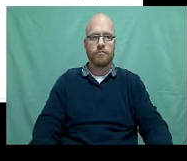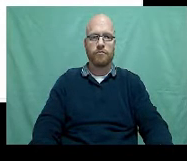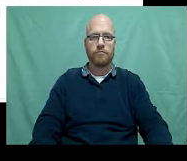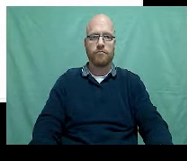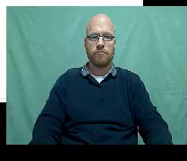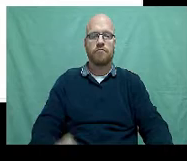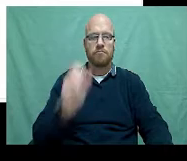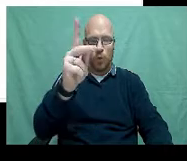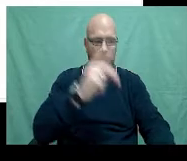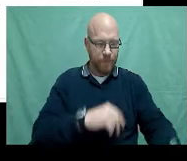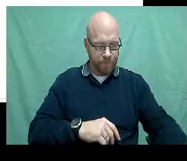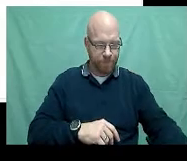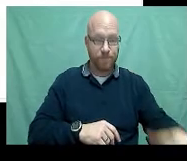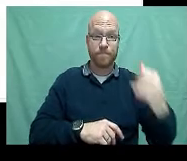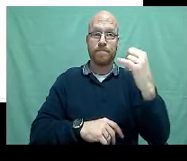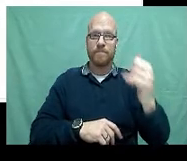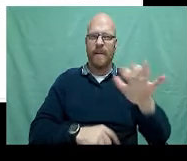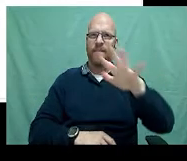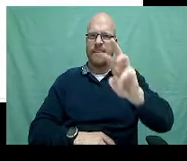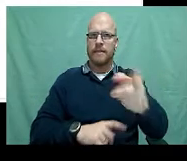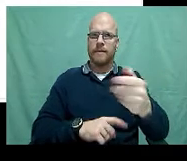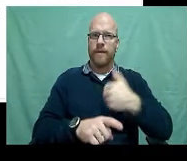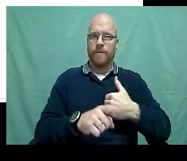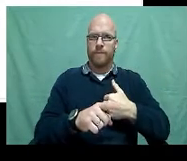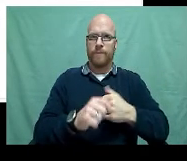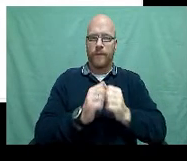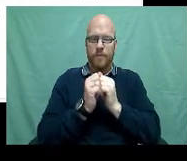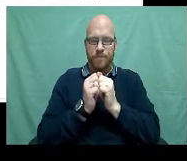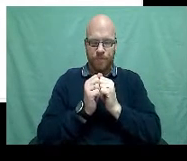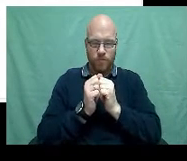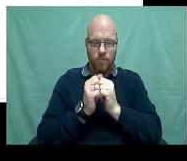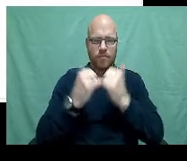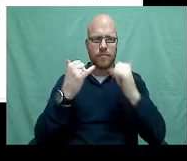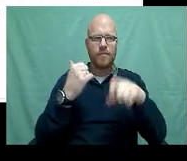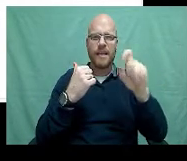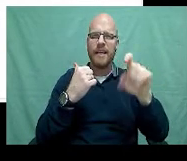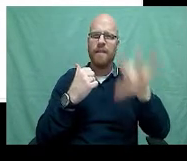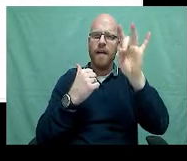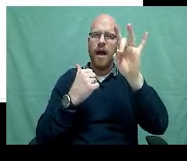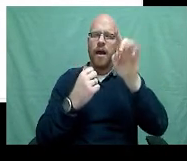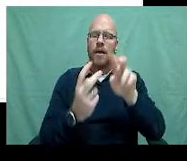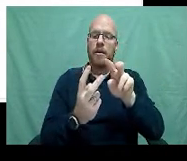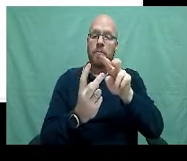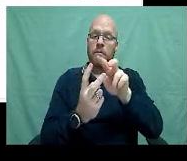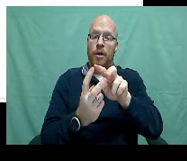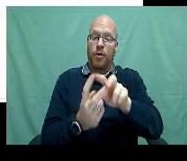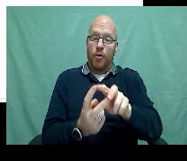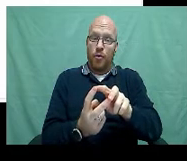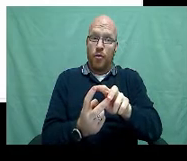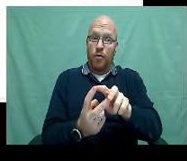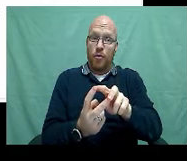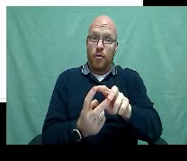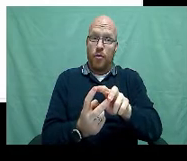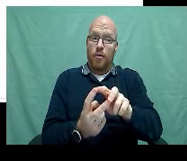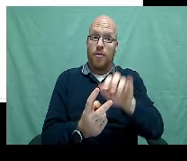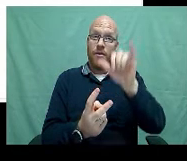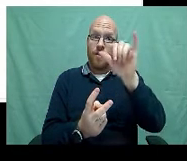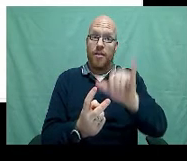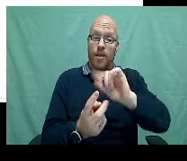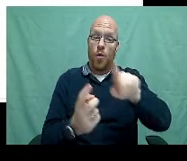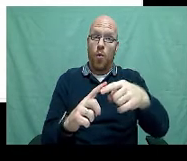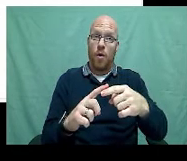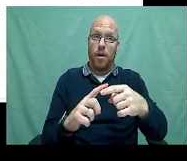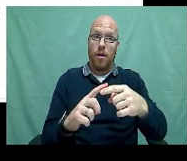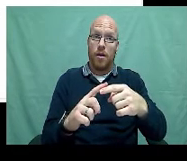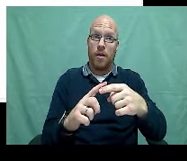Okay. Now we have a times c equals 56. 2 times 28, that is. We have to find pairs, like factor